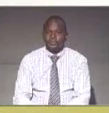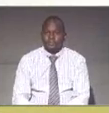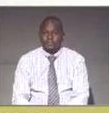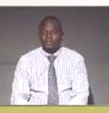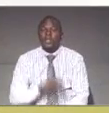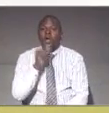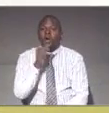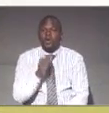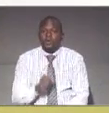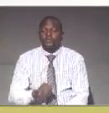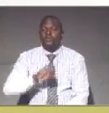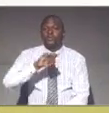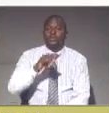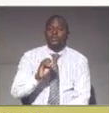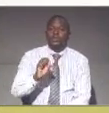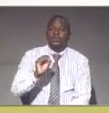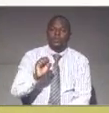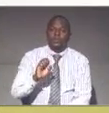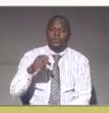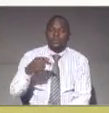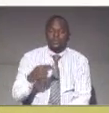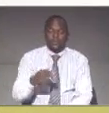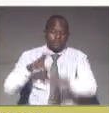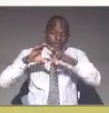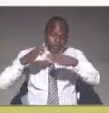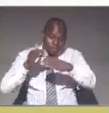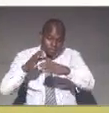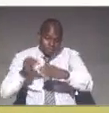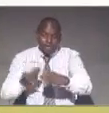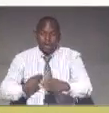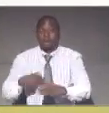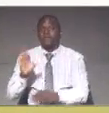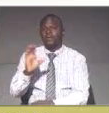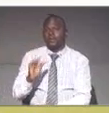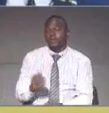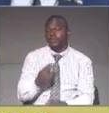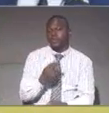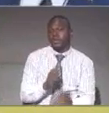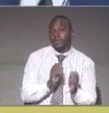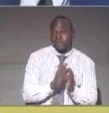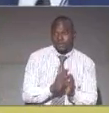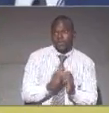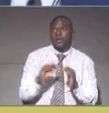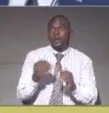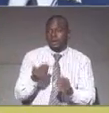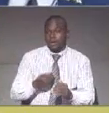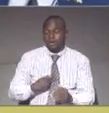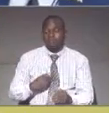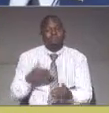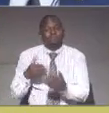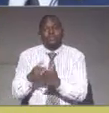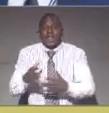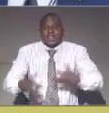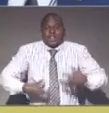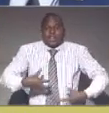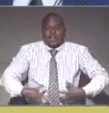70-year-old Joseph Egolet, a resident of Palisa district, was diagnosed with colorectal cancer in 2014. He had irregular bowel